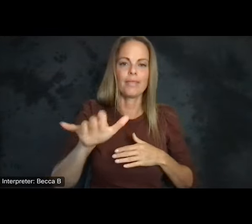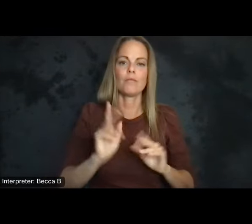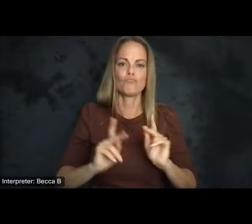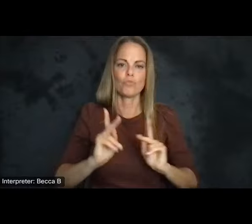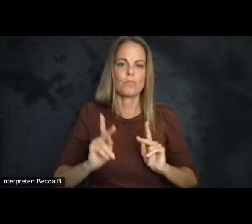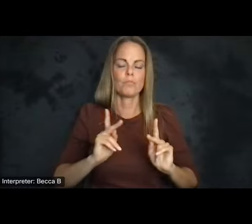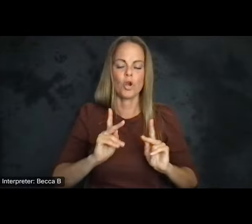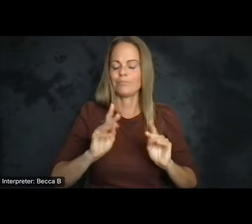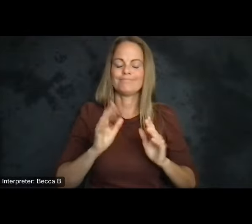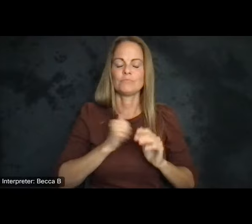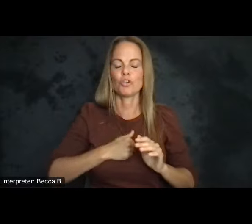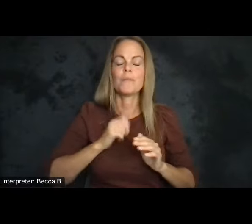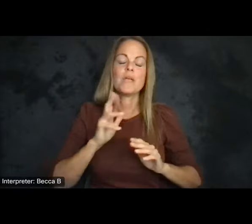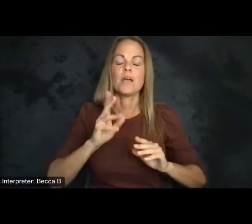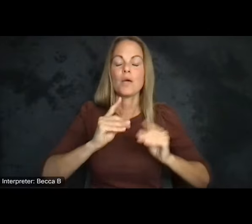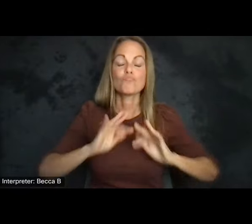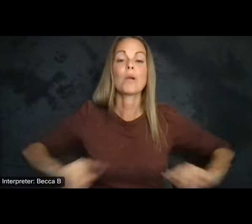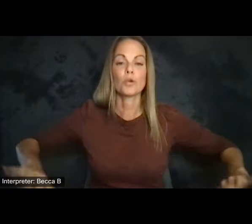the clarity.